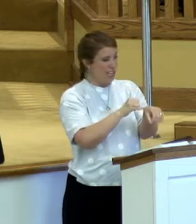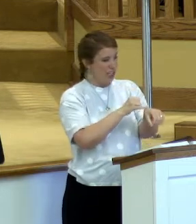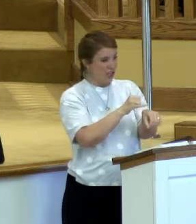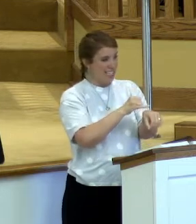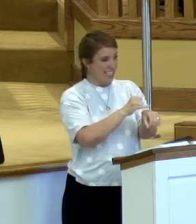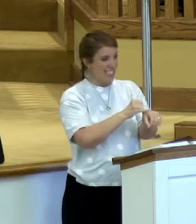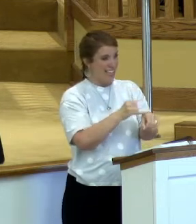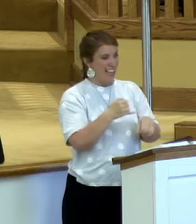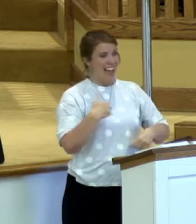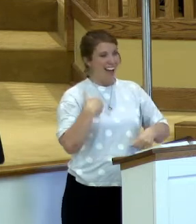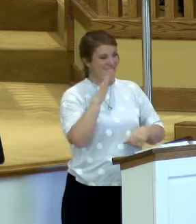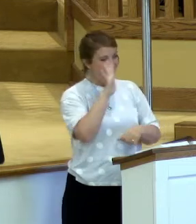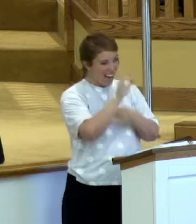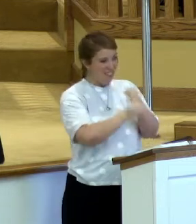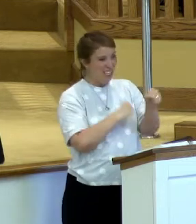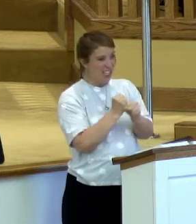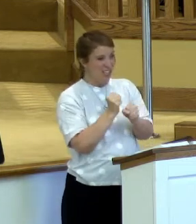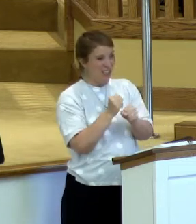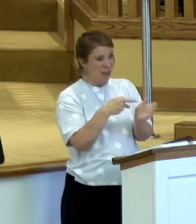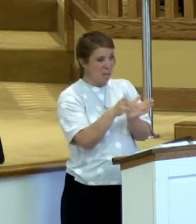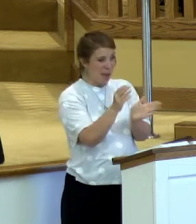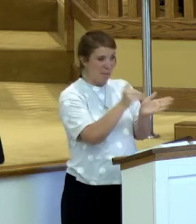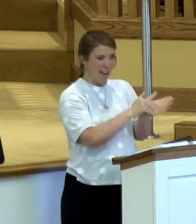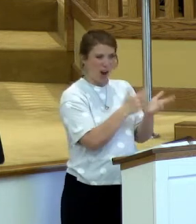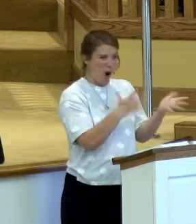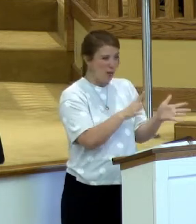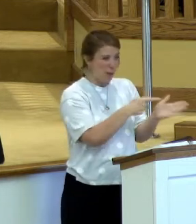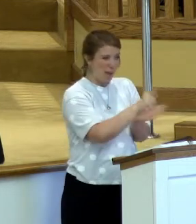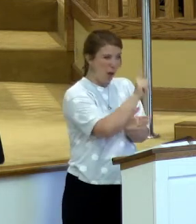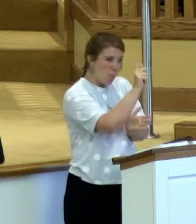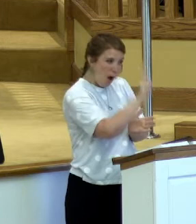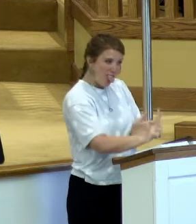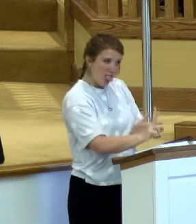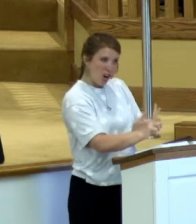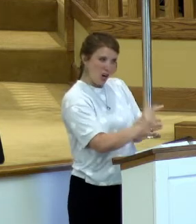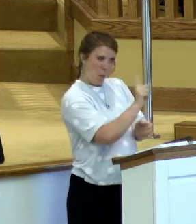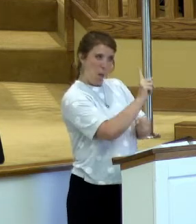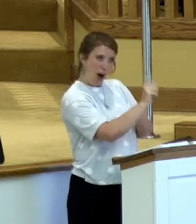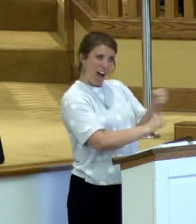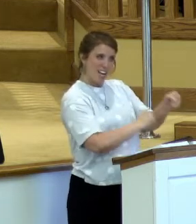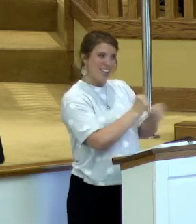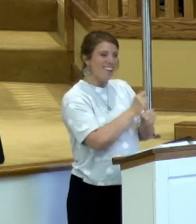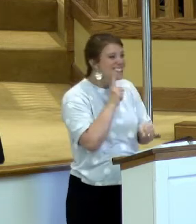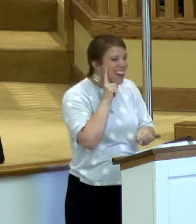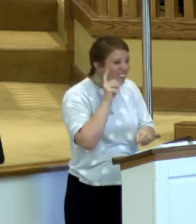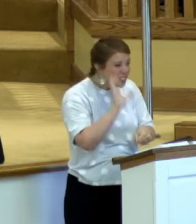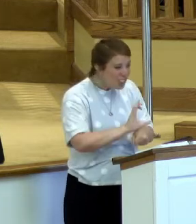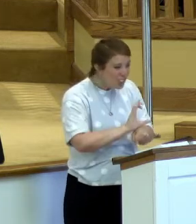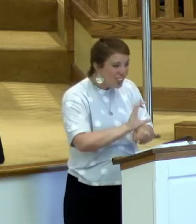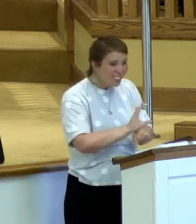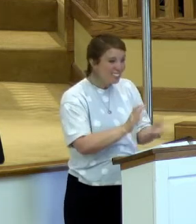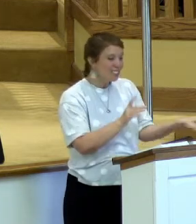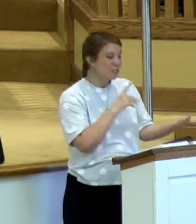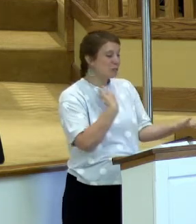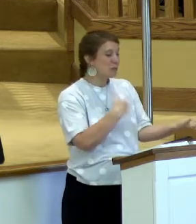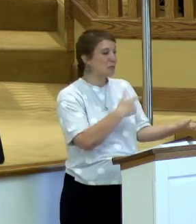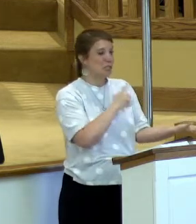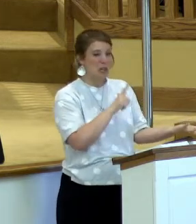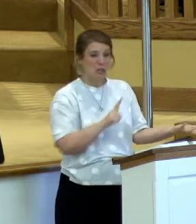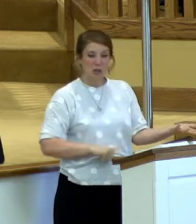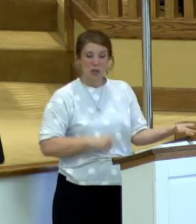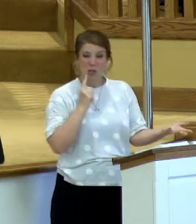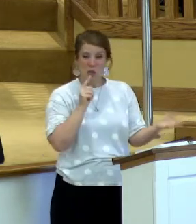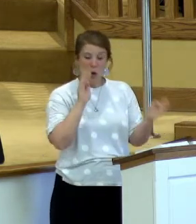and they have 5 years to pay it back, and they've already paid a third of it back. And in 1 year with this deaf church, and the Lord's just doing some